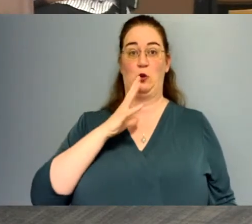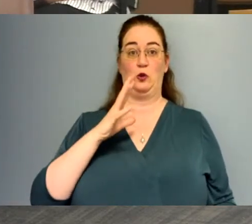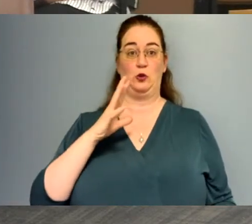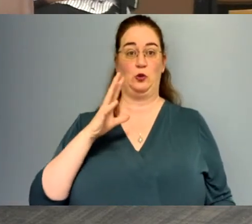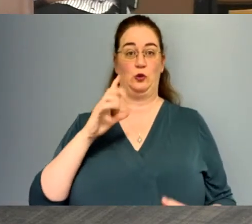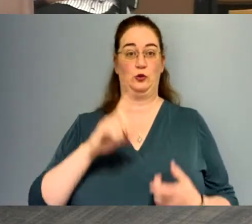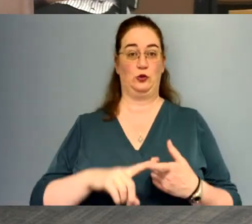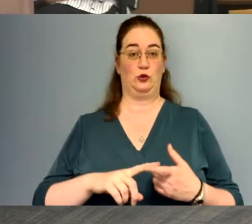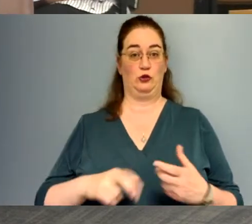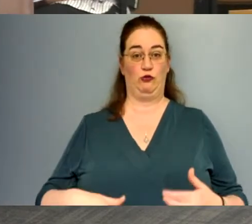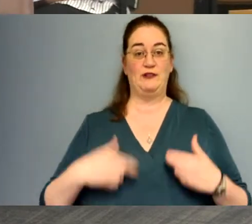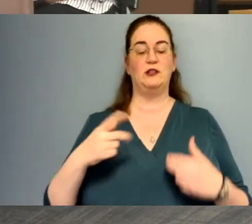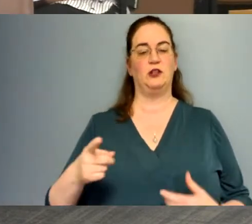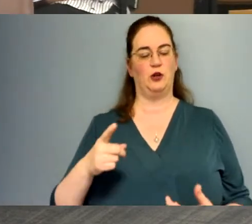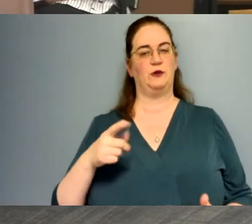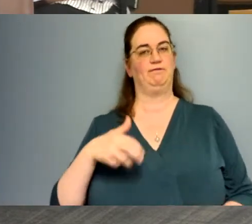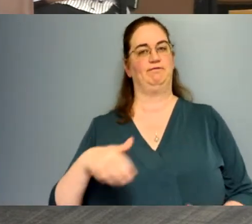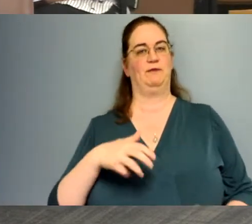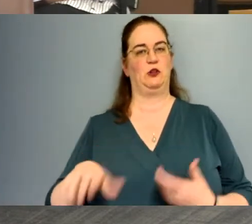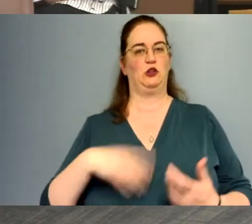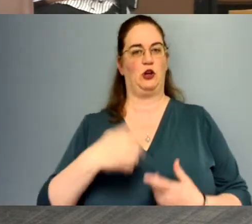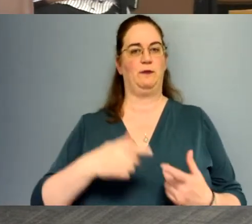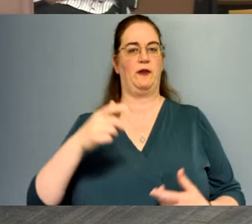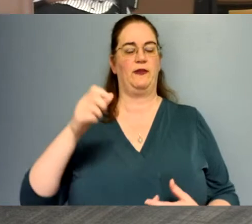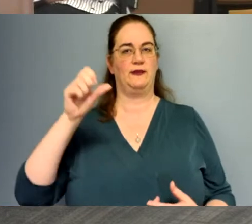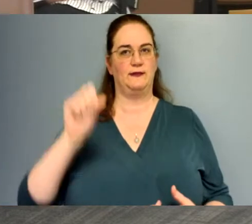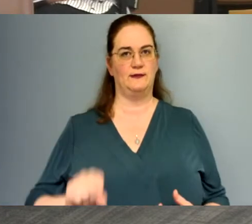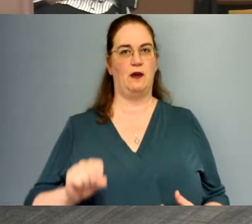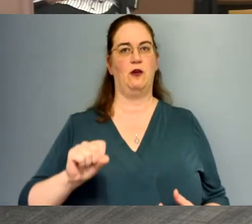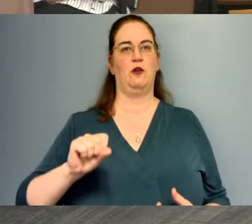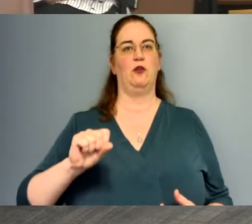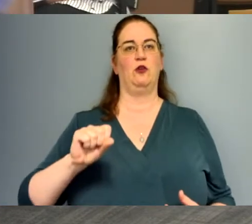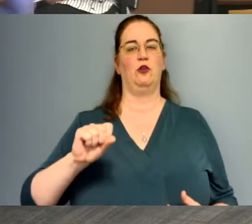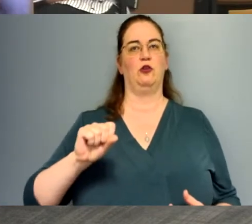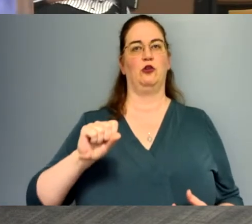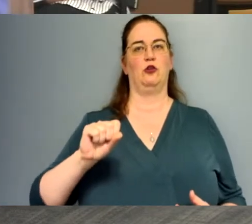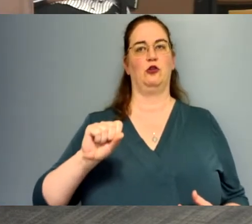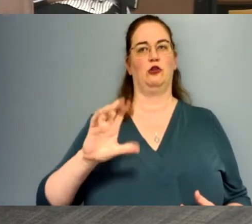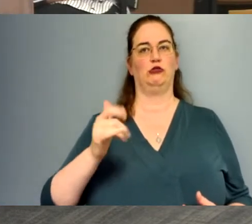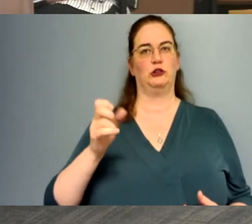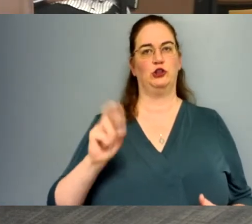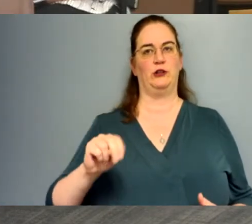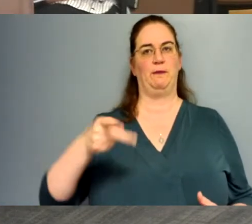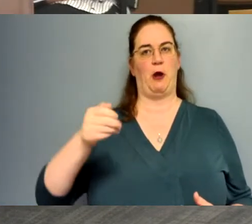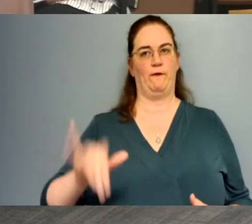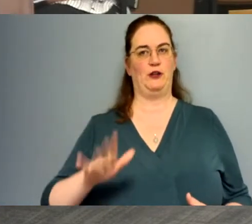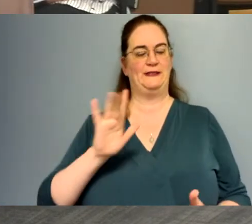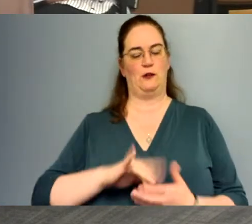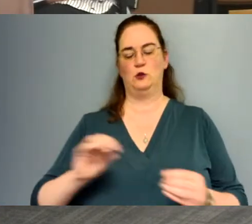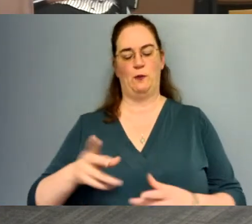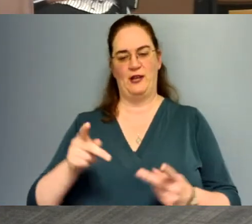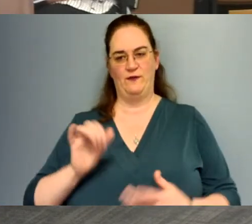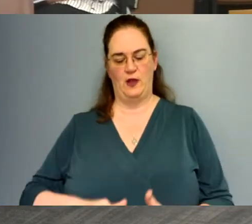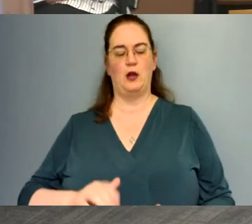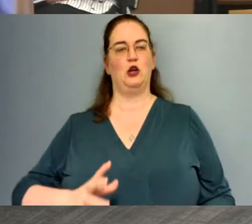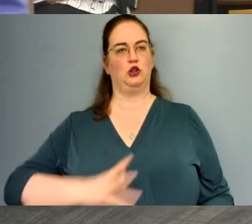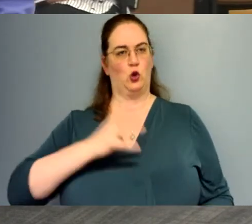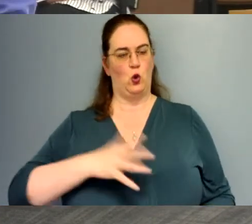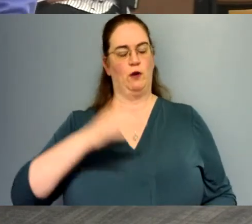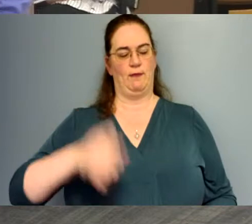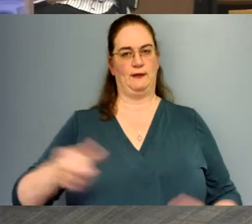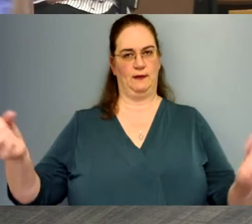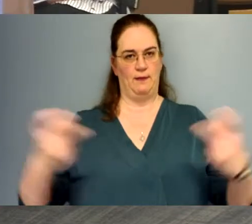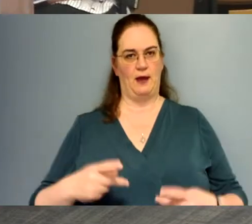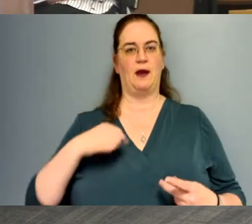derisive laughter when she talked about the Southern Poverty Center. There's no place for that. Decorum must return here,